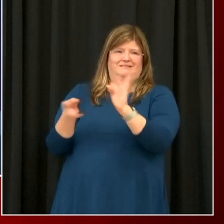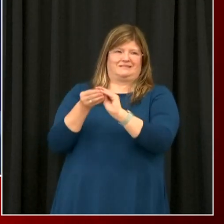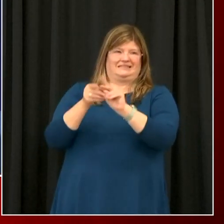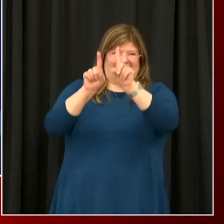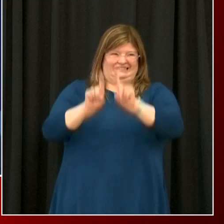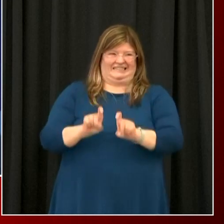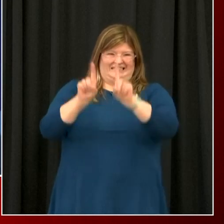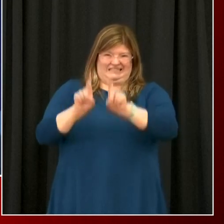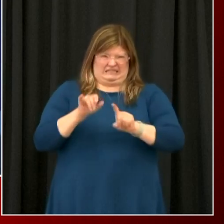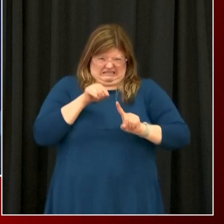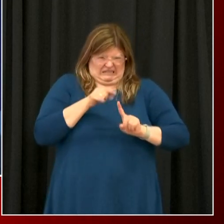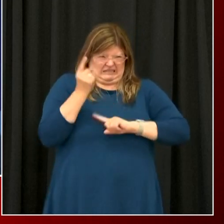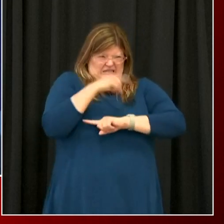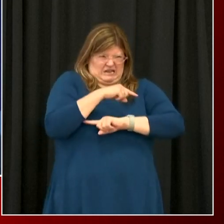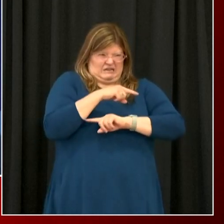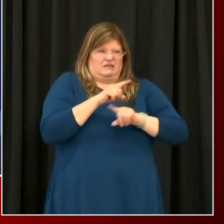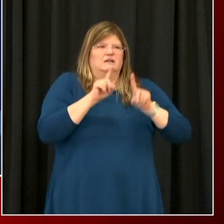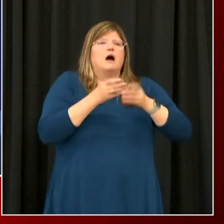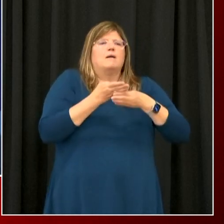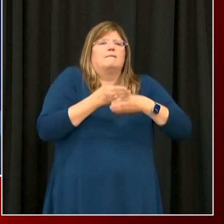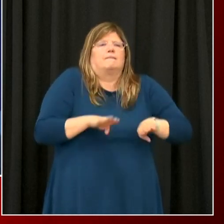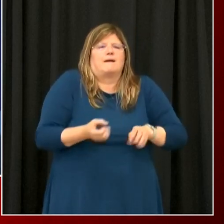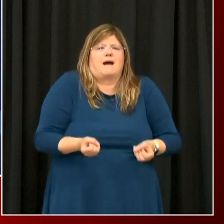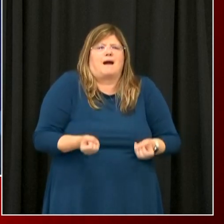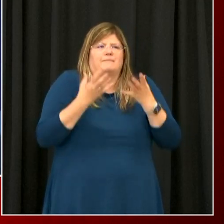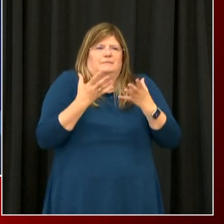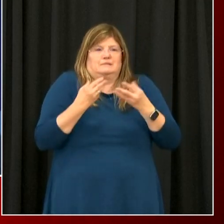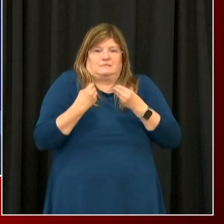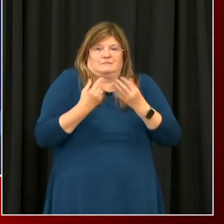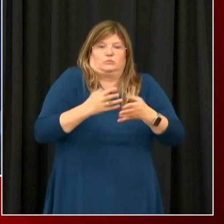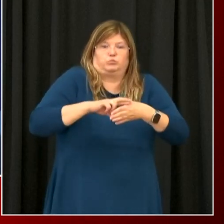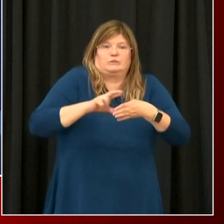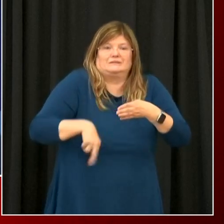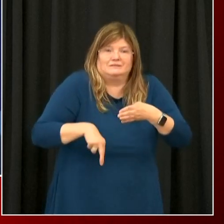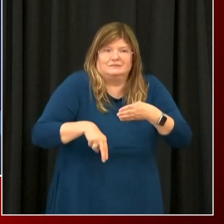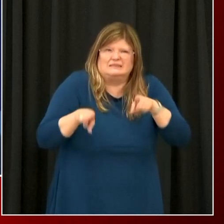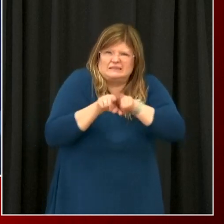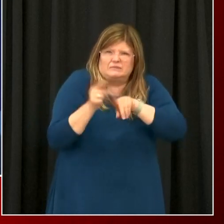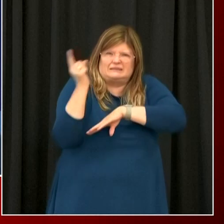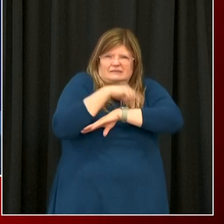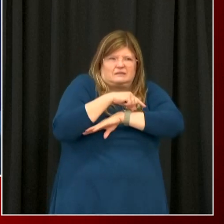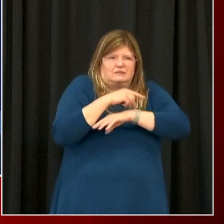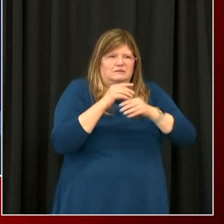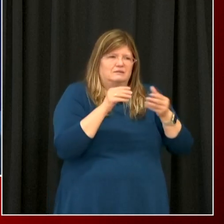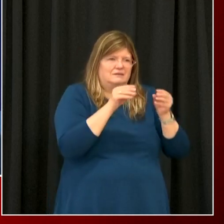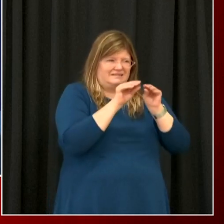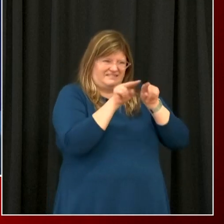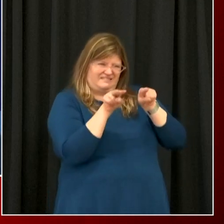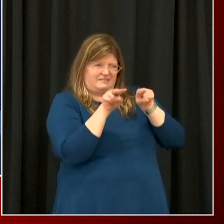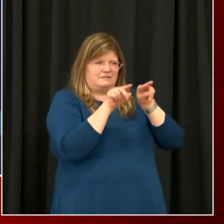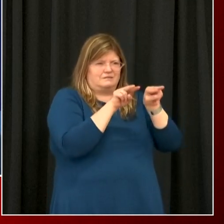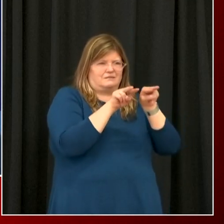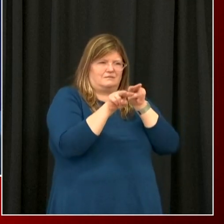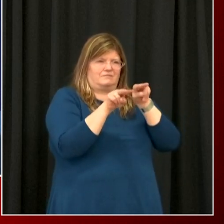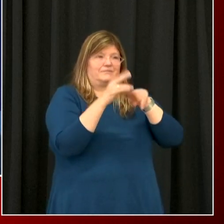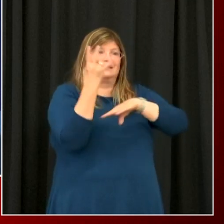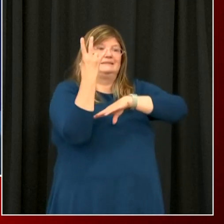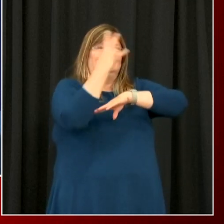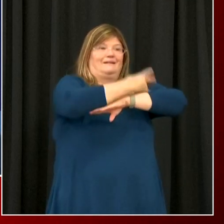by the number of tests on that day. And then we look at that trend, how it is over the 7-day period, right? So